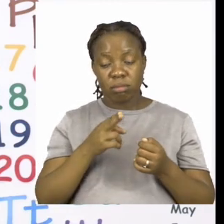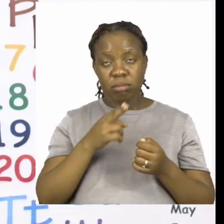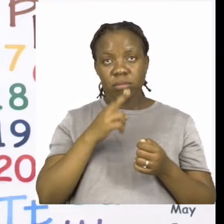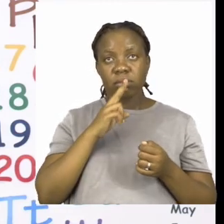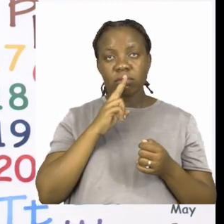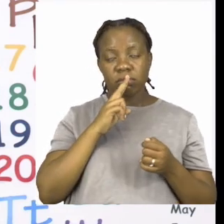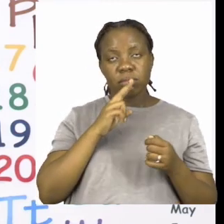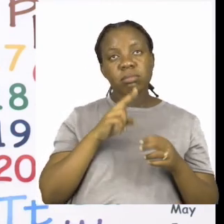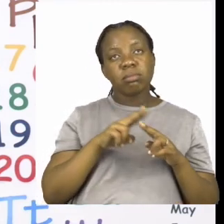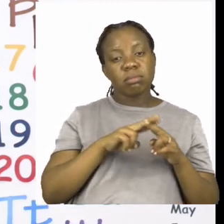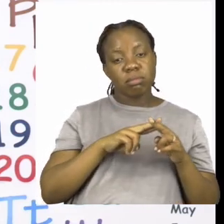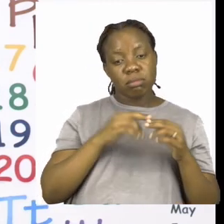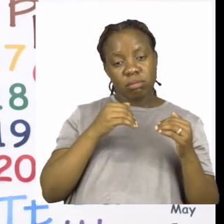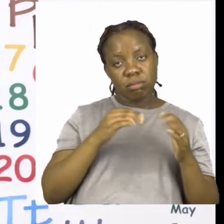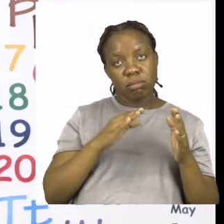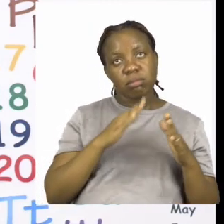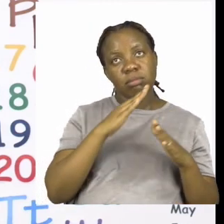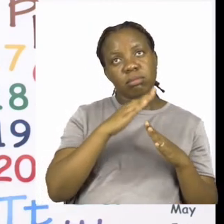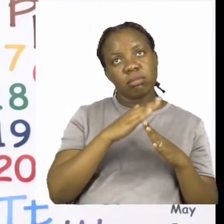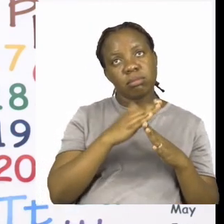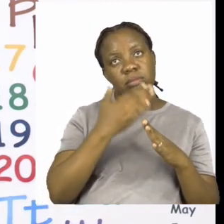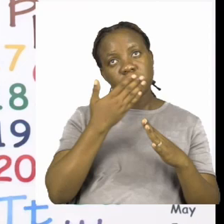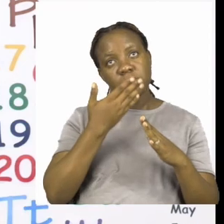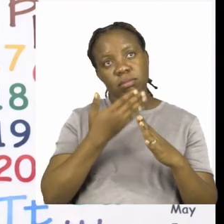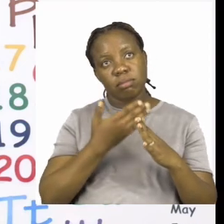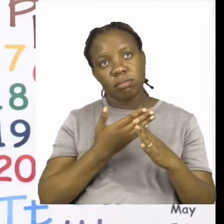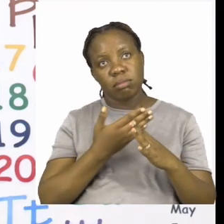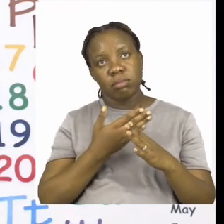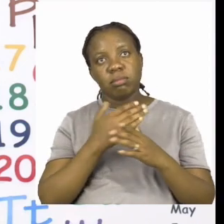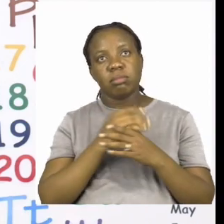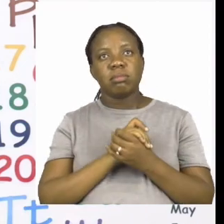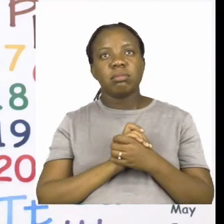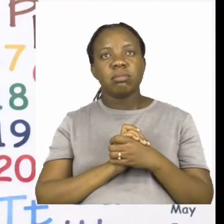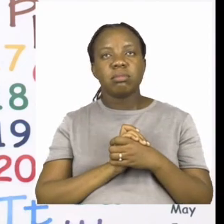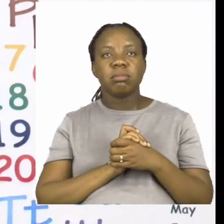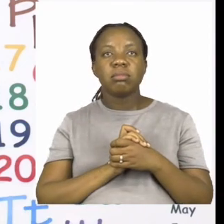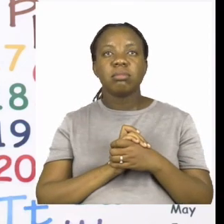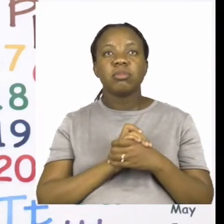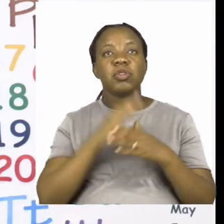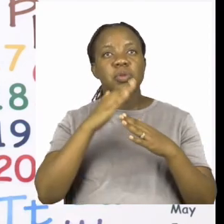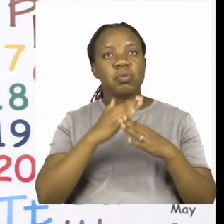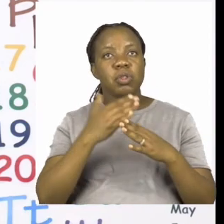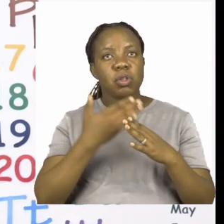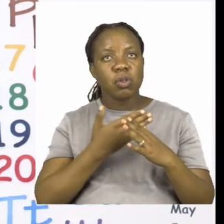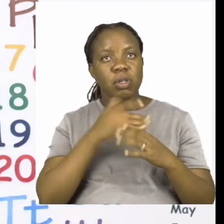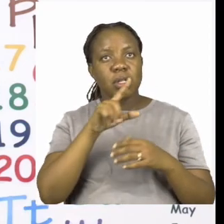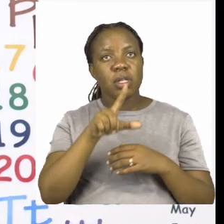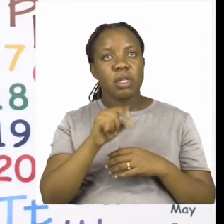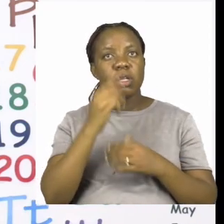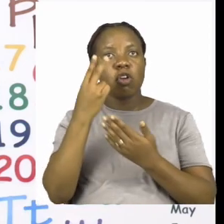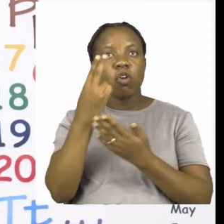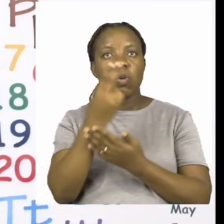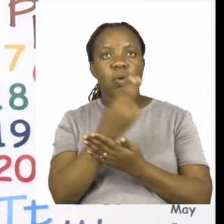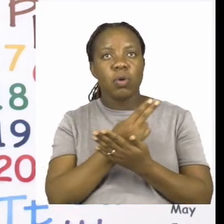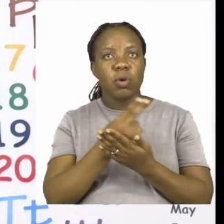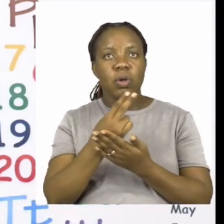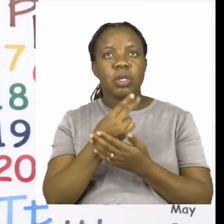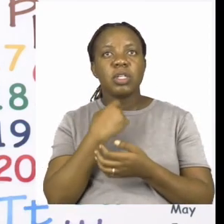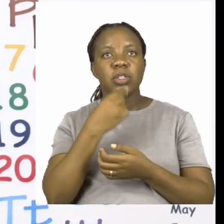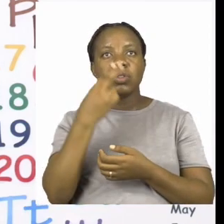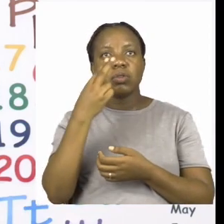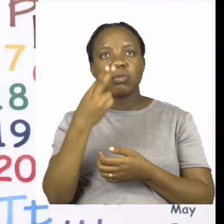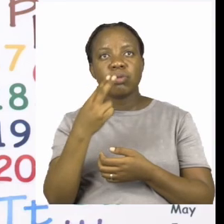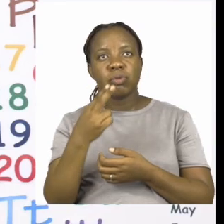word because. Okay, so now we say because the hotel